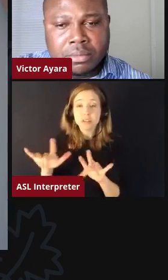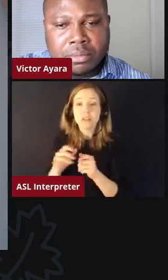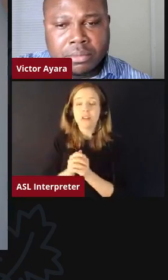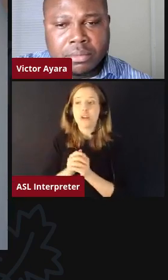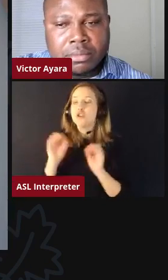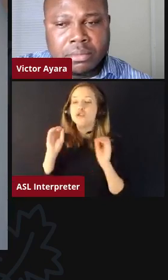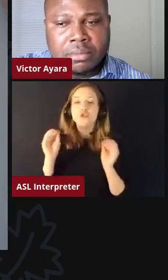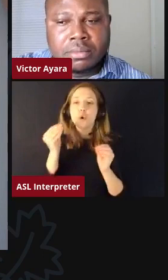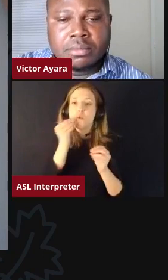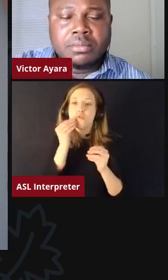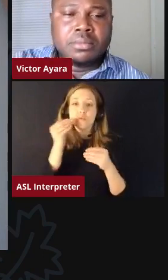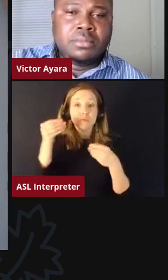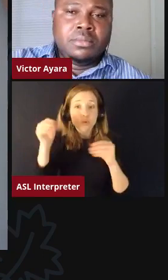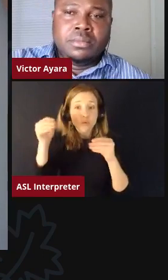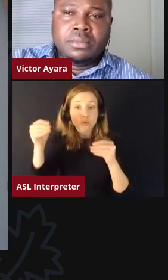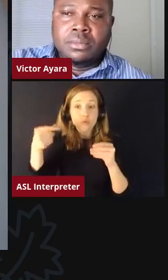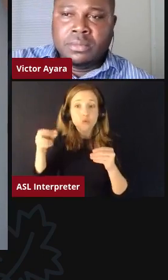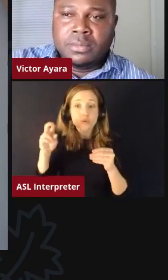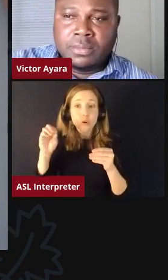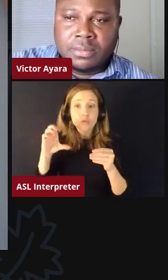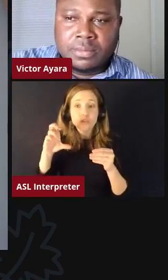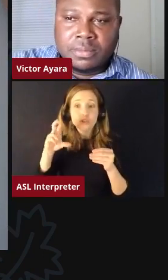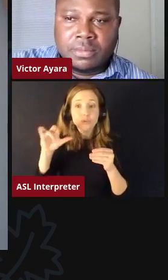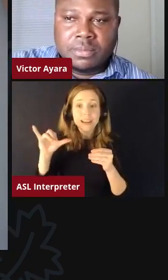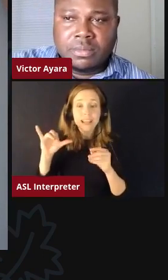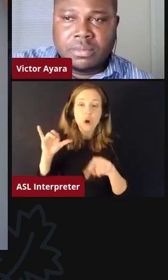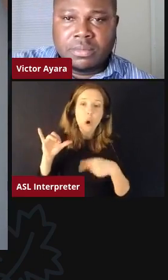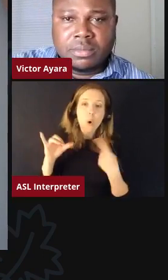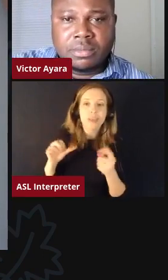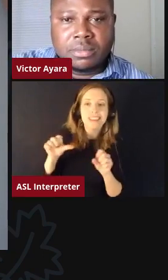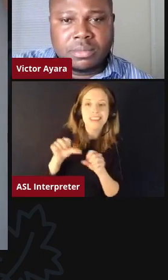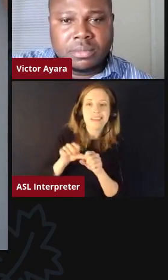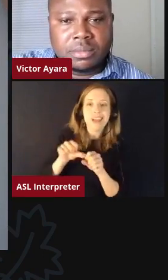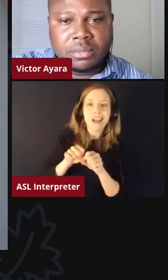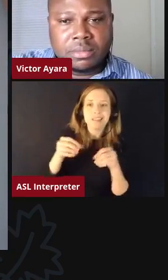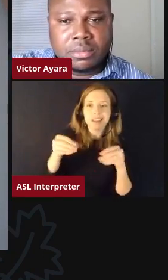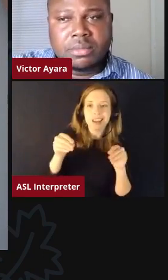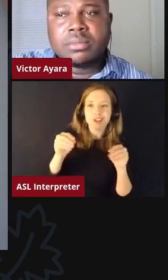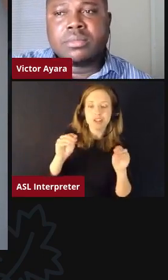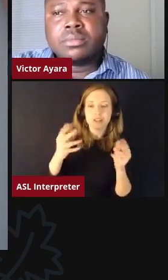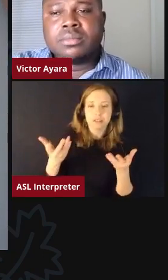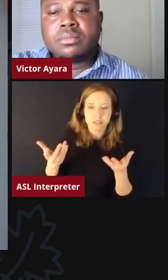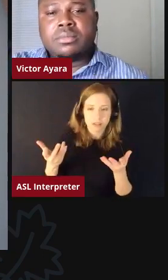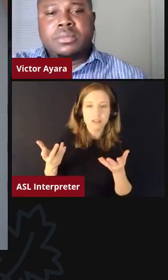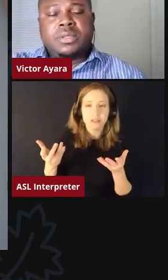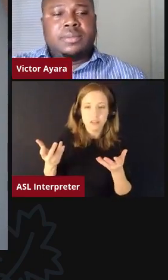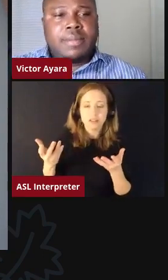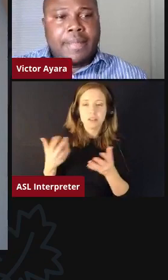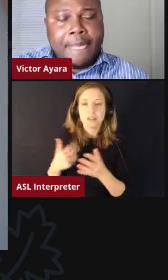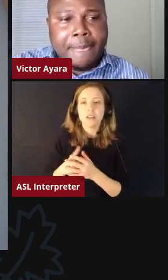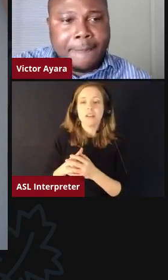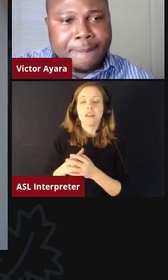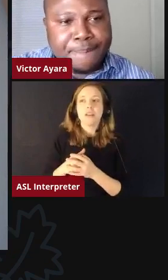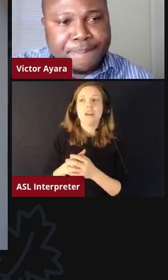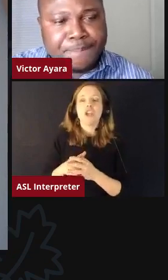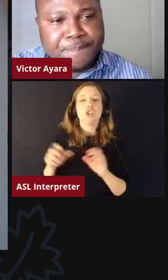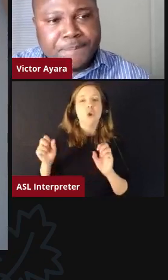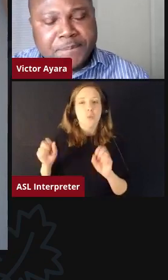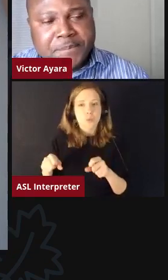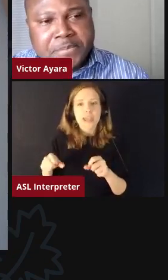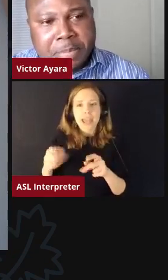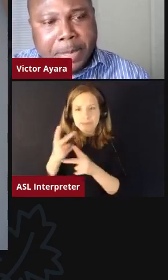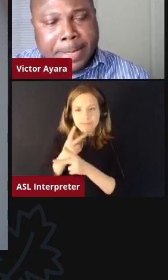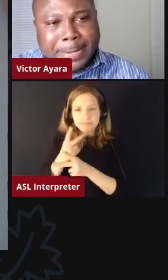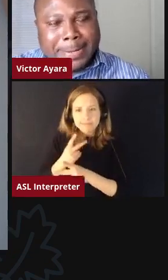stations. What we don't really have the ability to do is say very clearly and